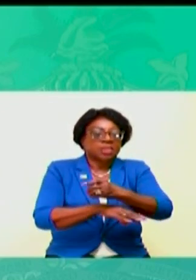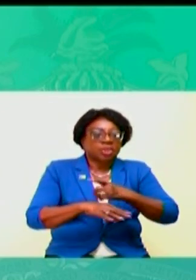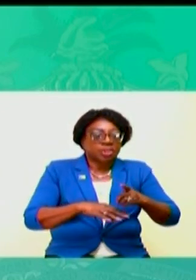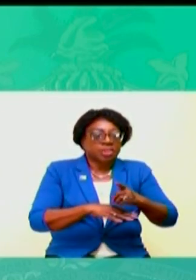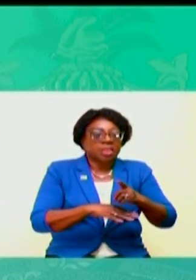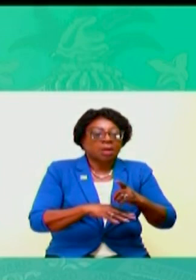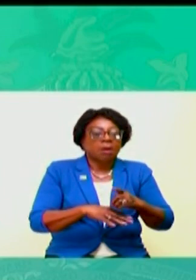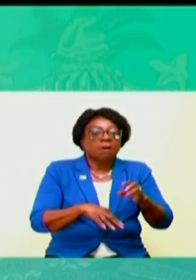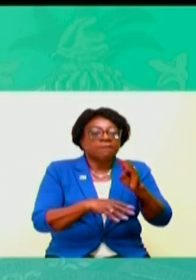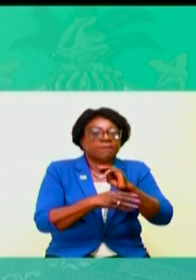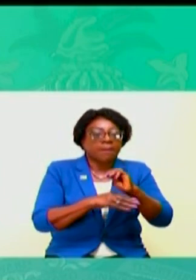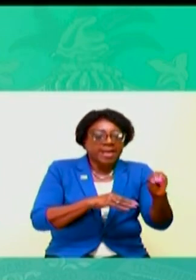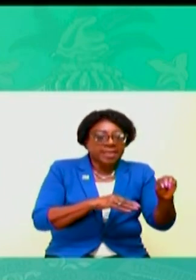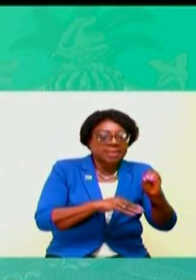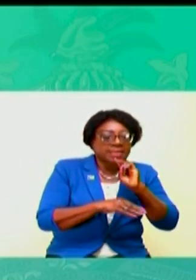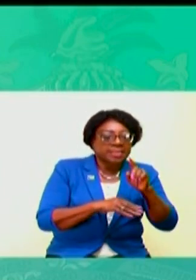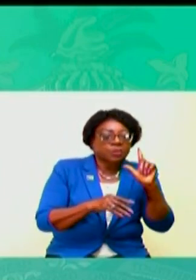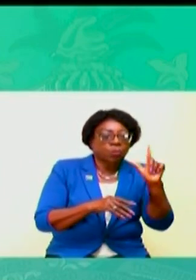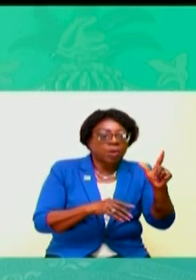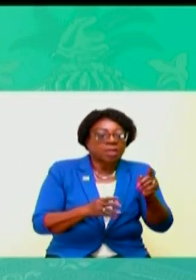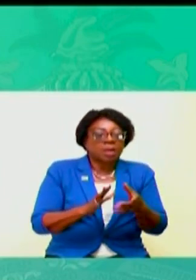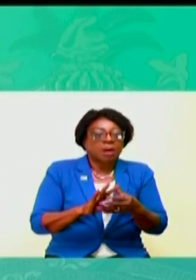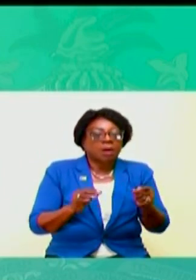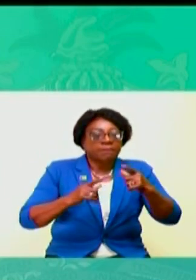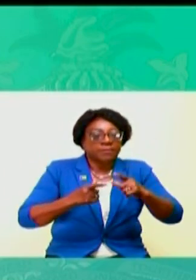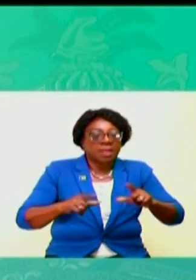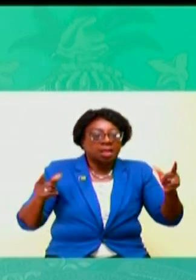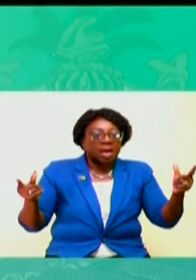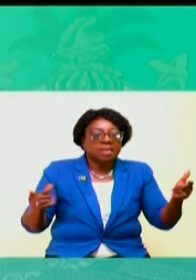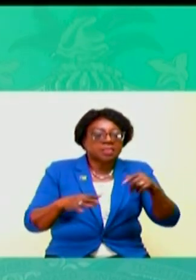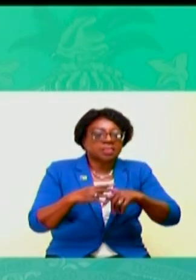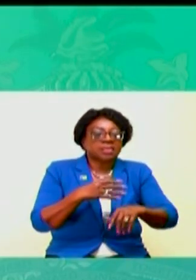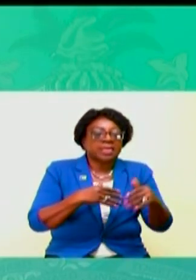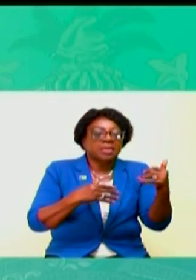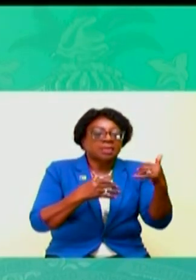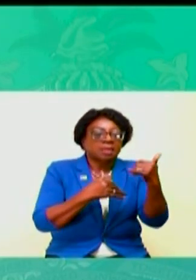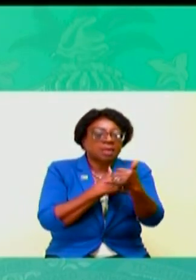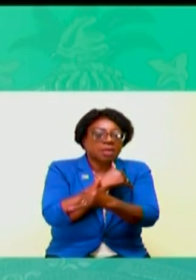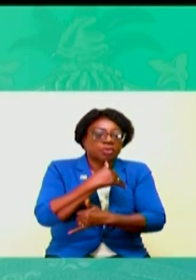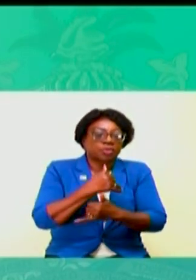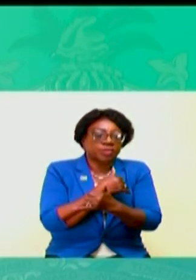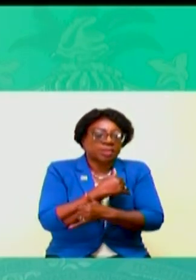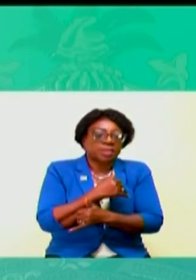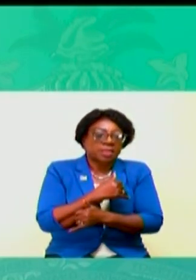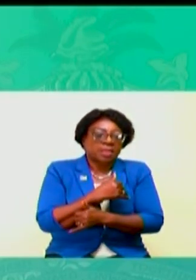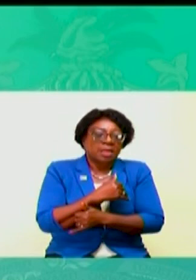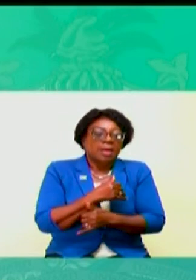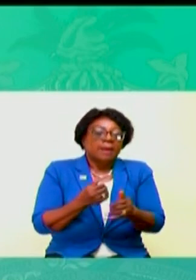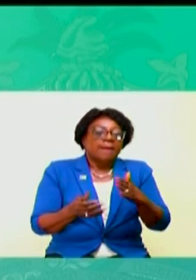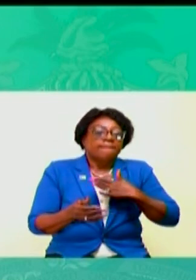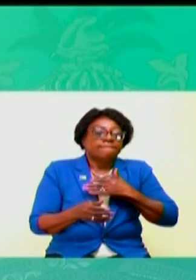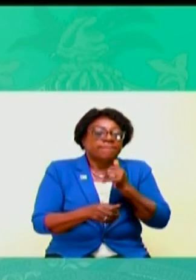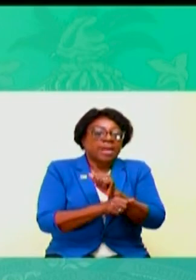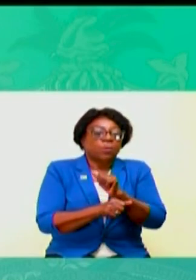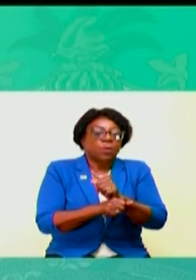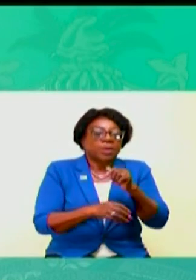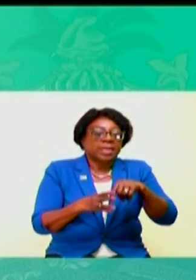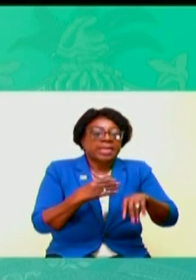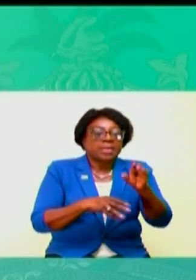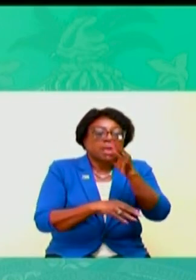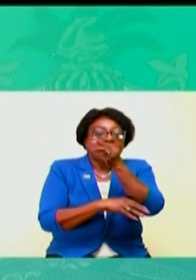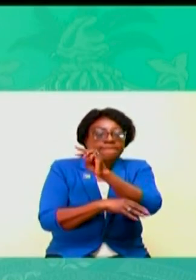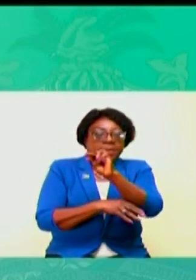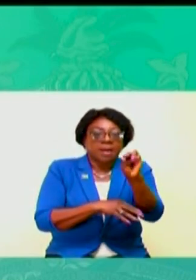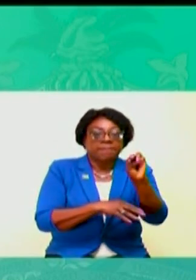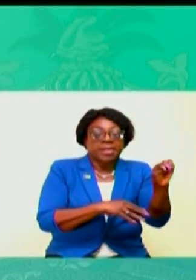of the largest in the country when measured by the number of registered voters, Mr. Deputy Speaker. My work in Carmichael relies on a